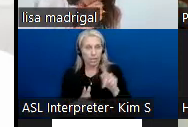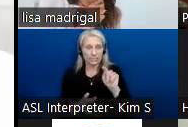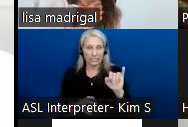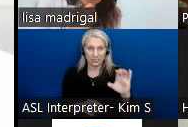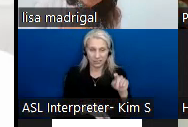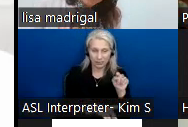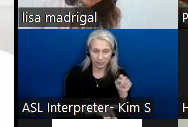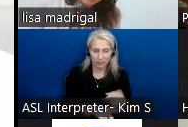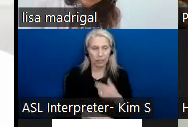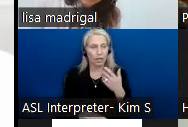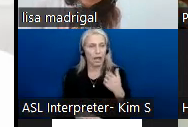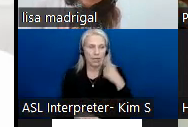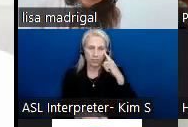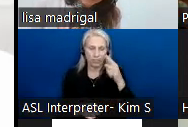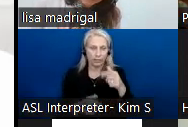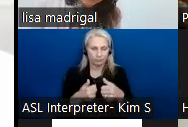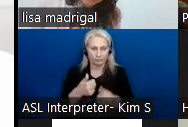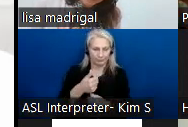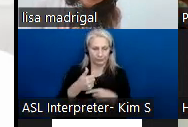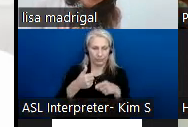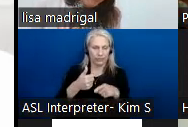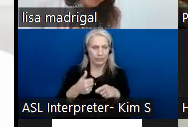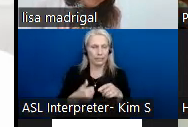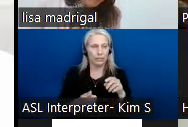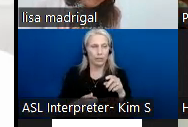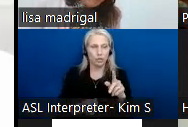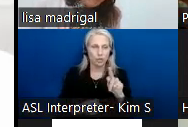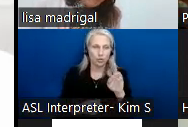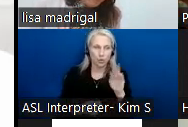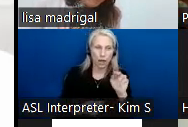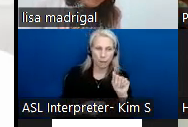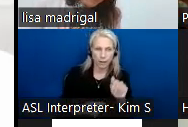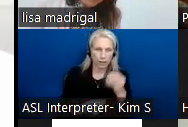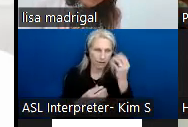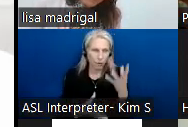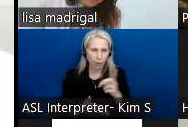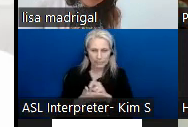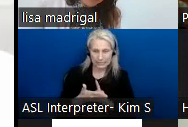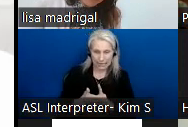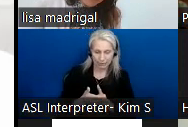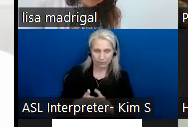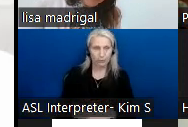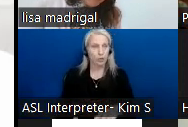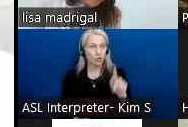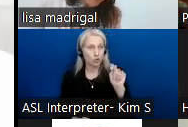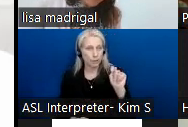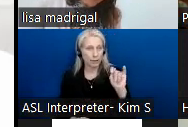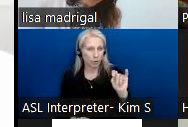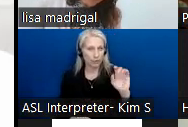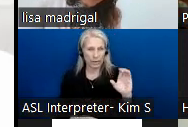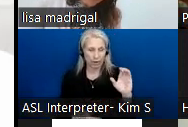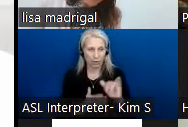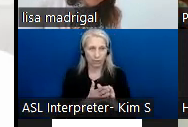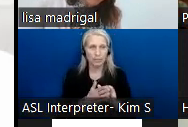the subspecialty, I think, trauma-informed design. Trauma-informed care is a program, organization,